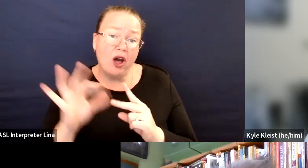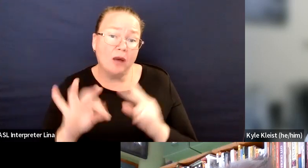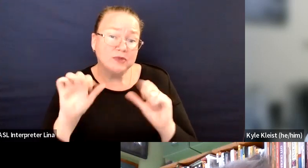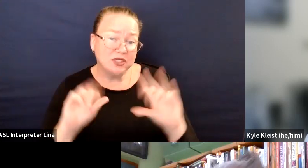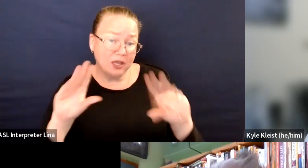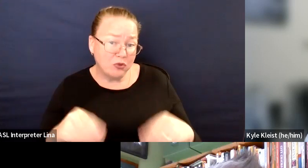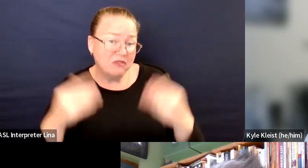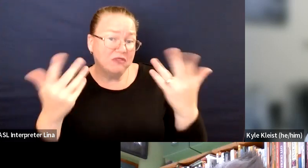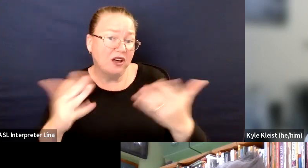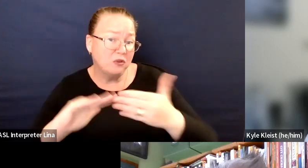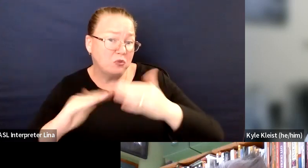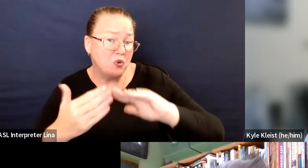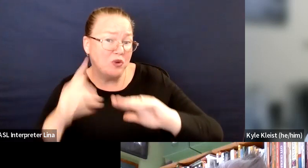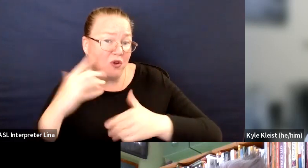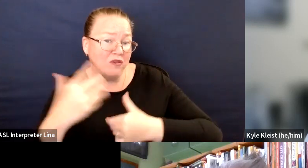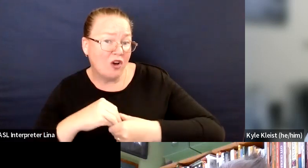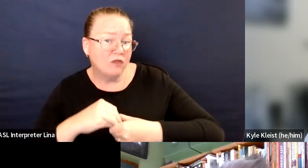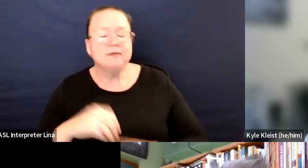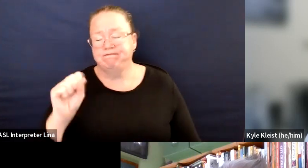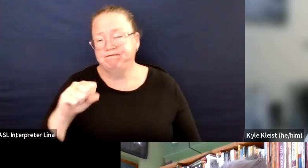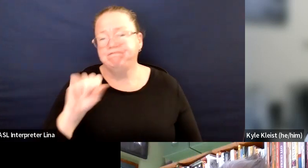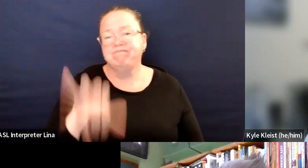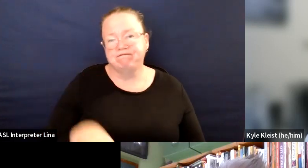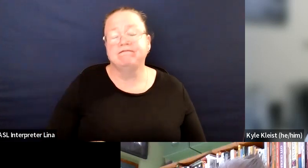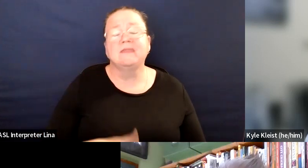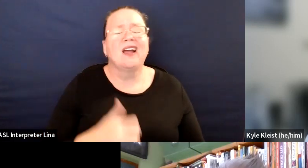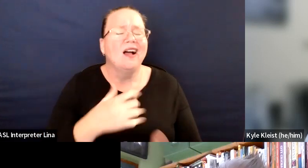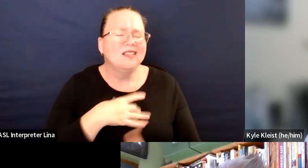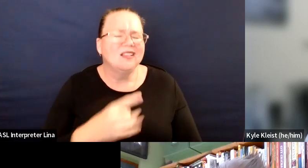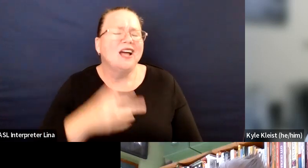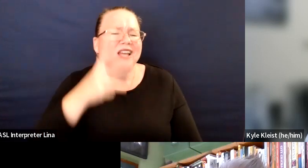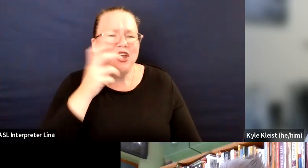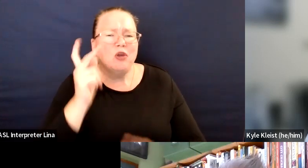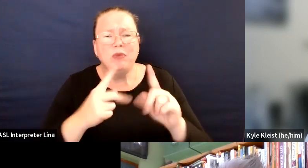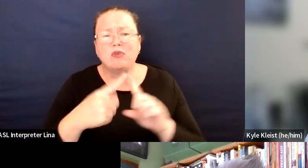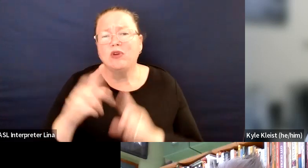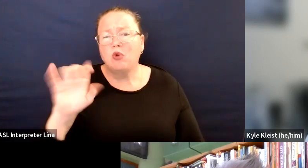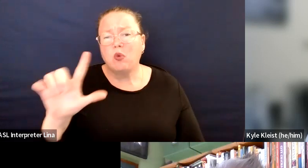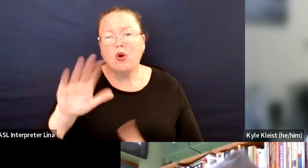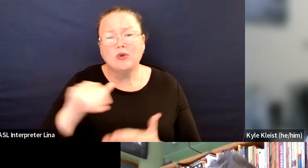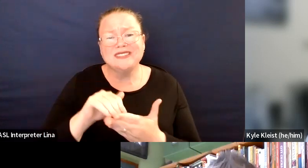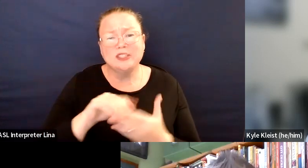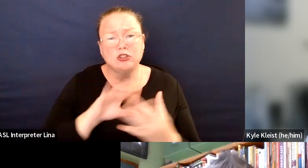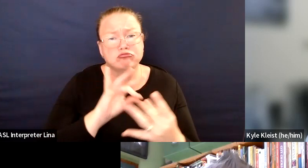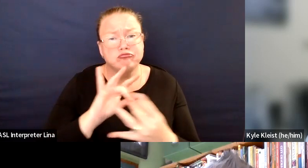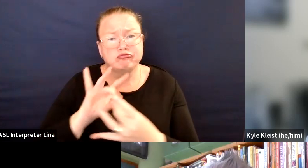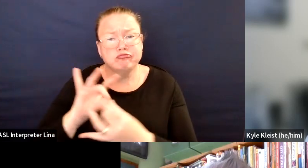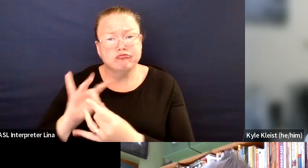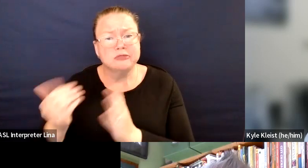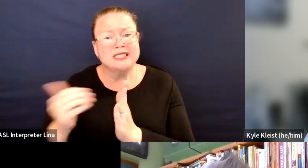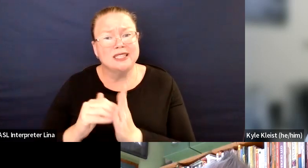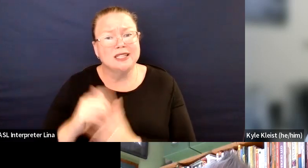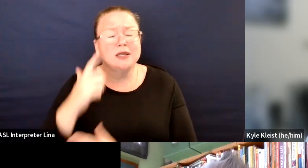provide our community. Yes. And I love to hear the people from the rural centers chime in once again,